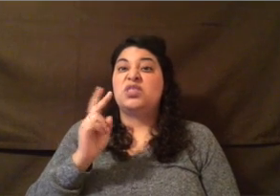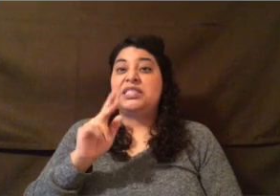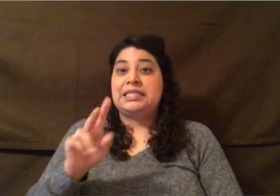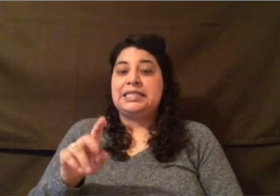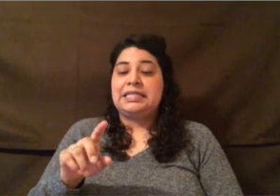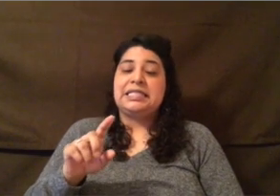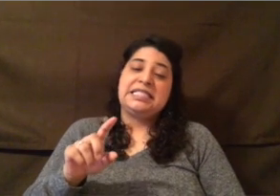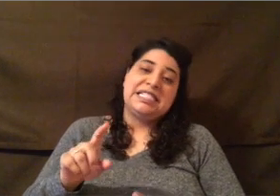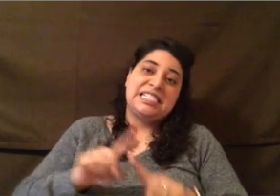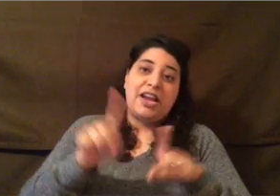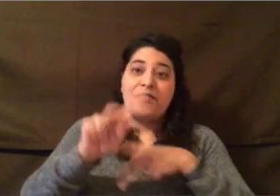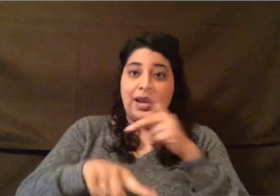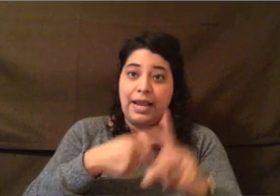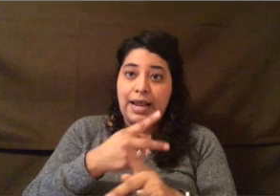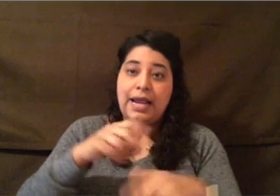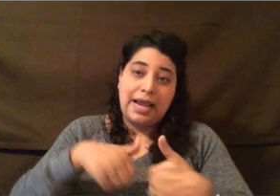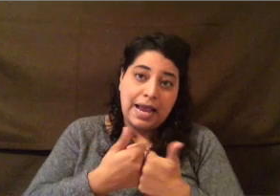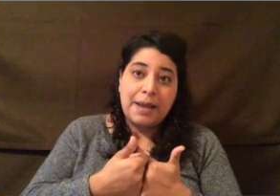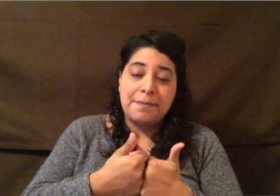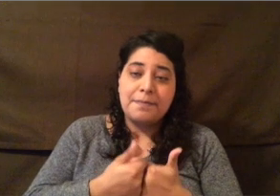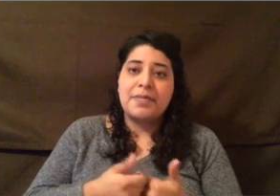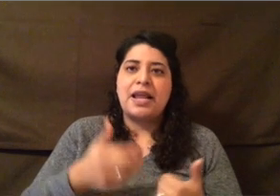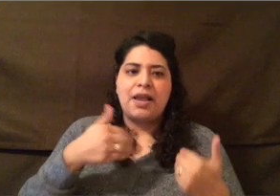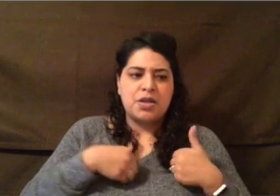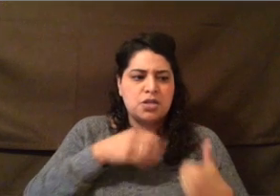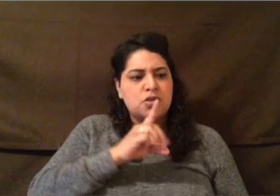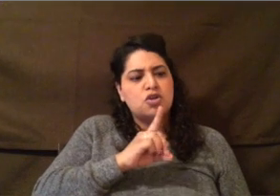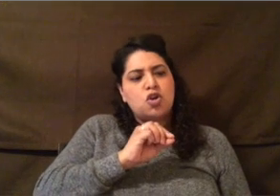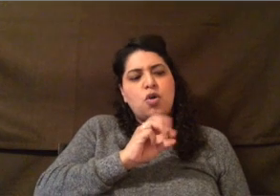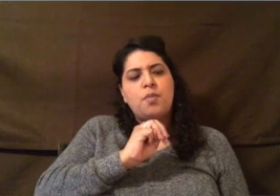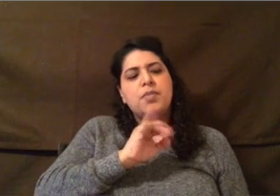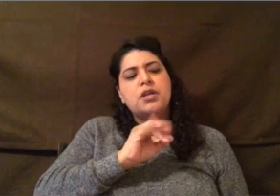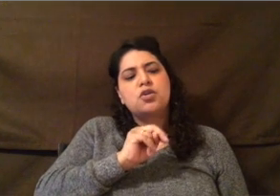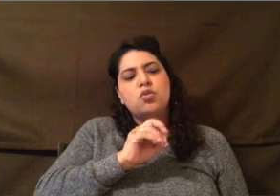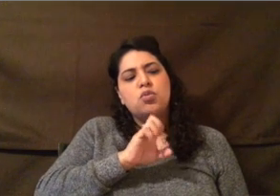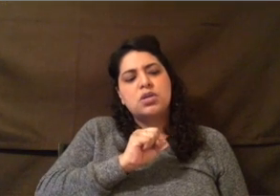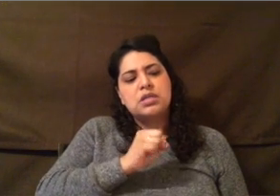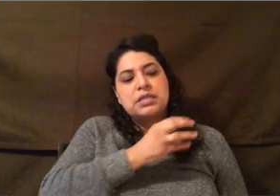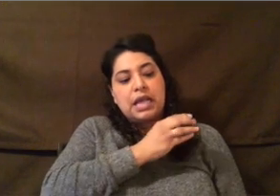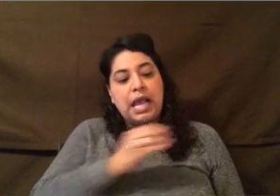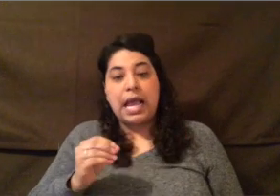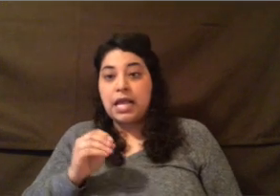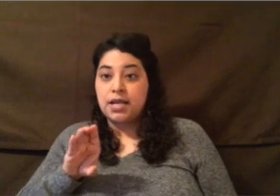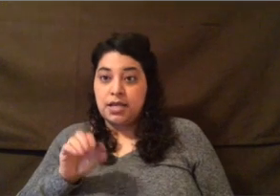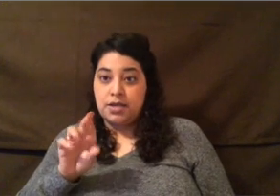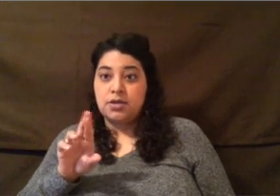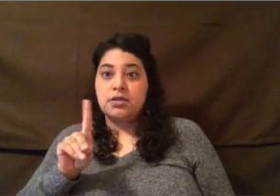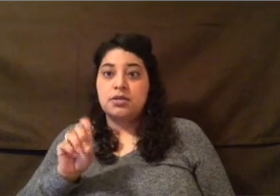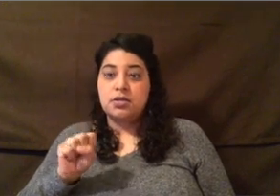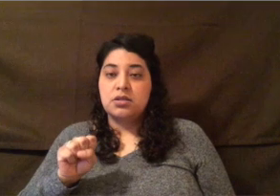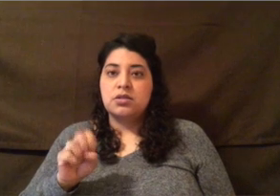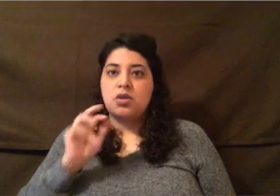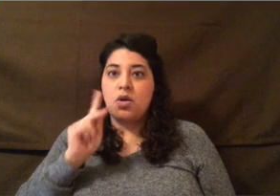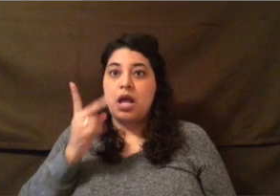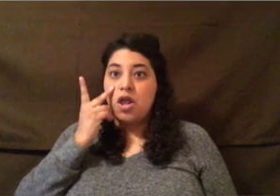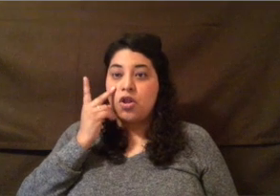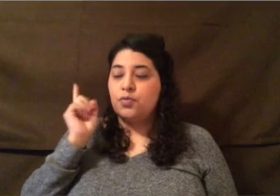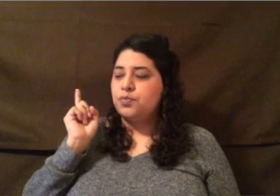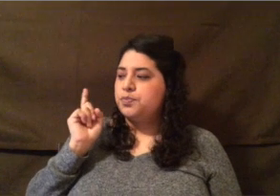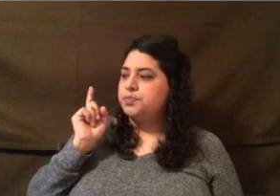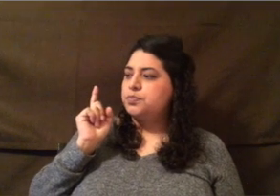We are going to be looking at dominoes and cards, okay? So let's take a look. Dominoes